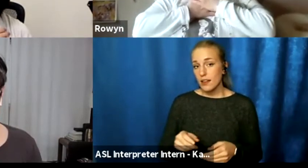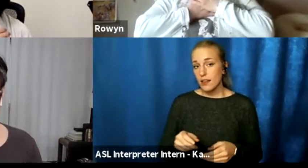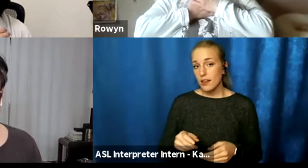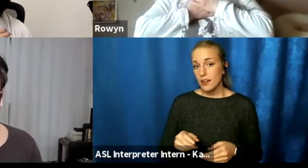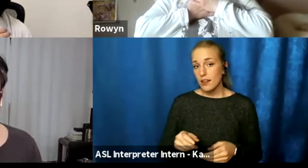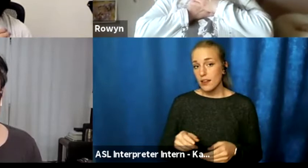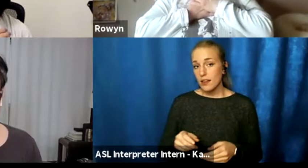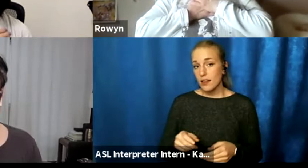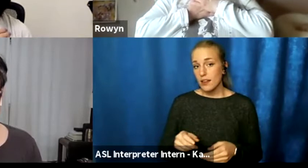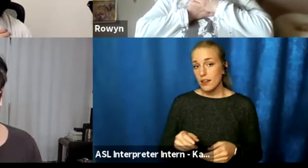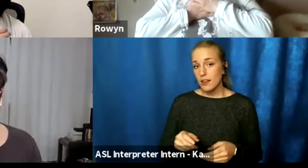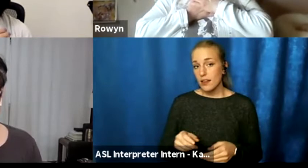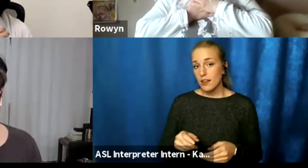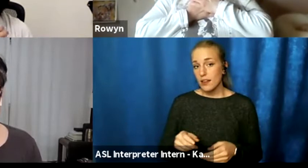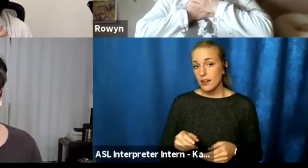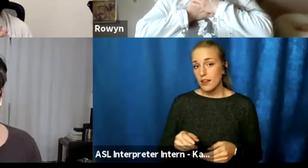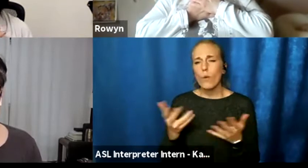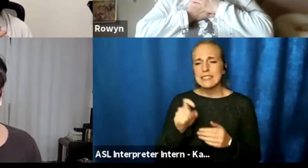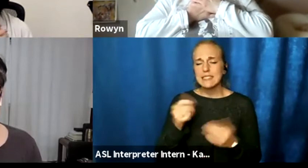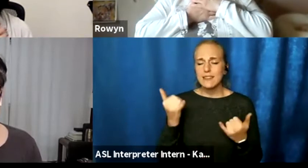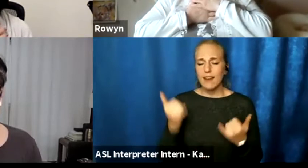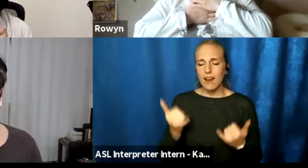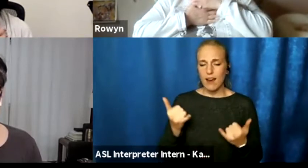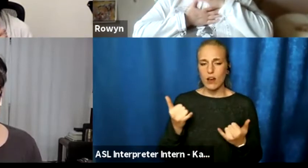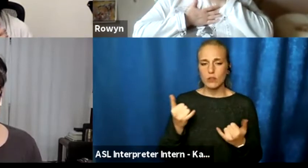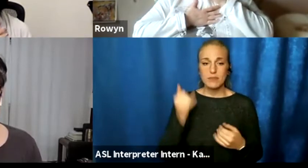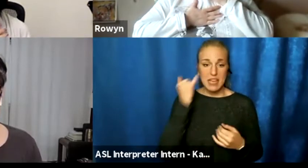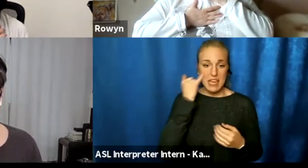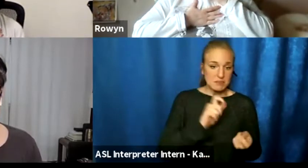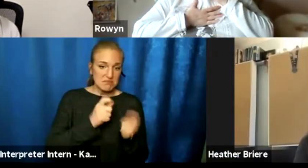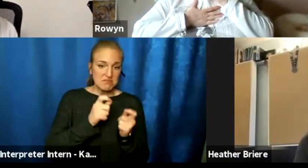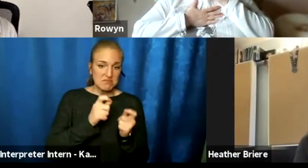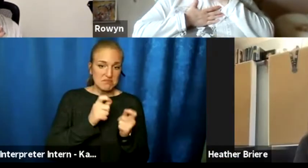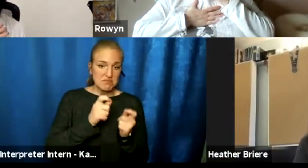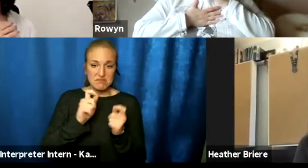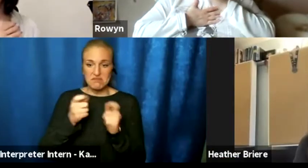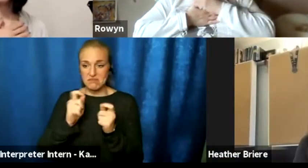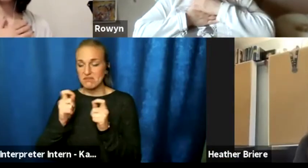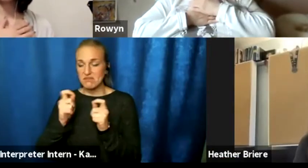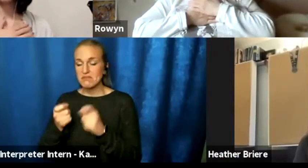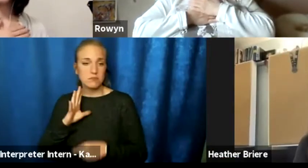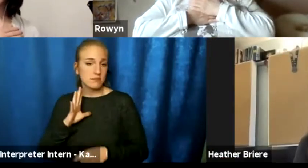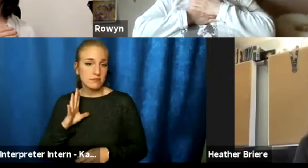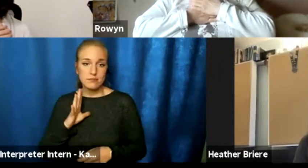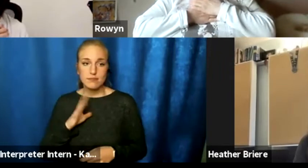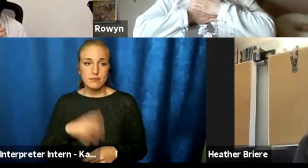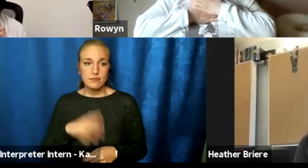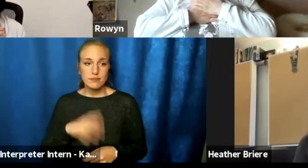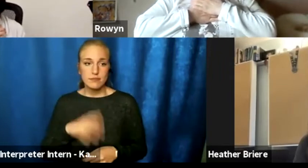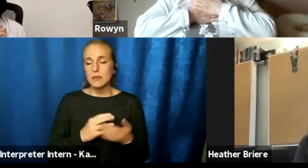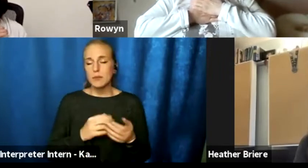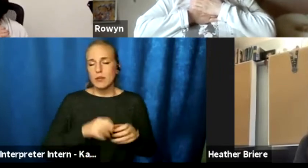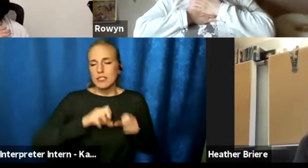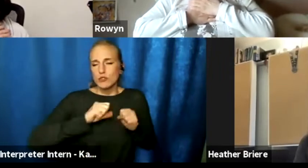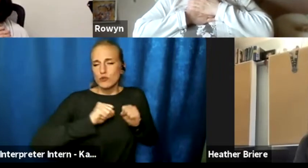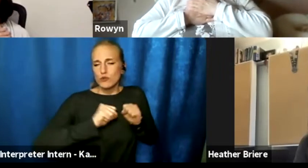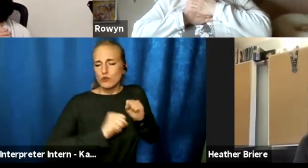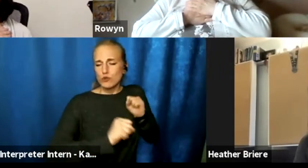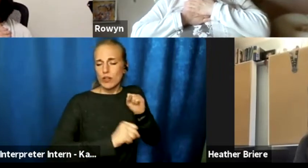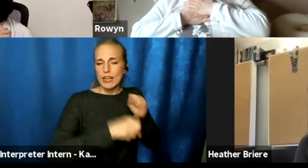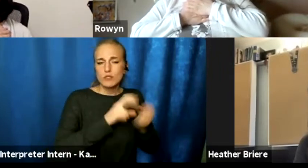And change it up if you need something different. Some people like to stretch and roll slowly on the